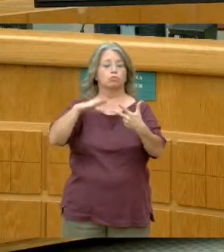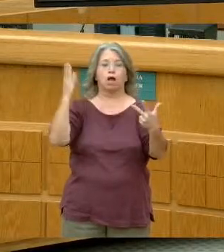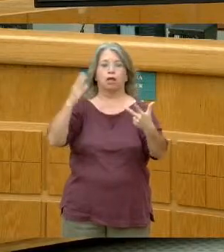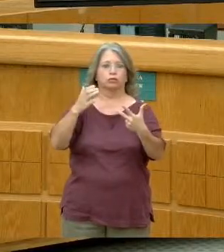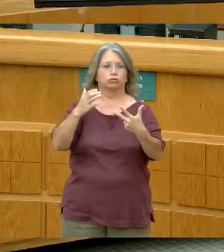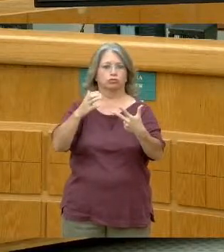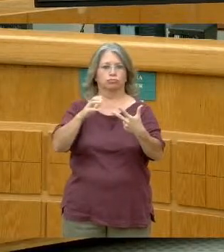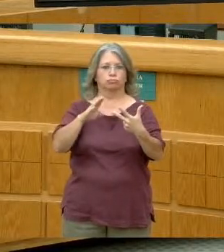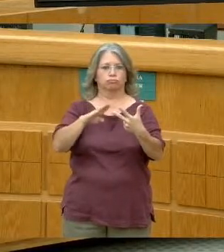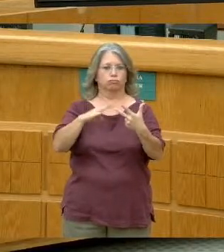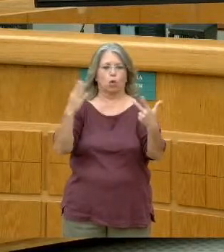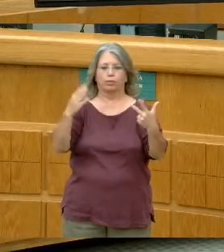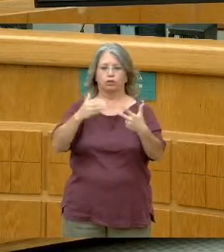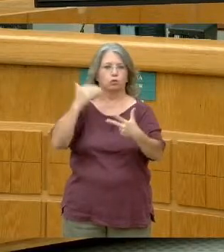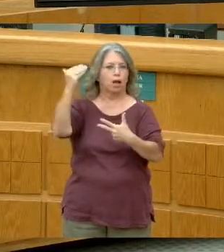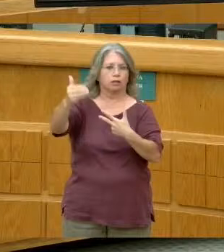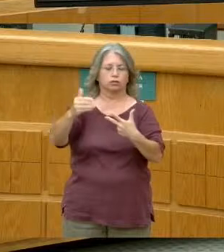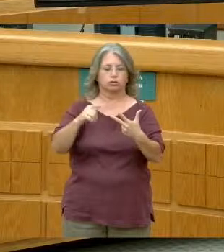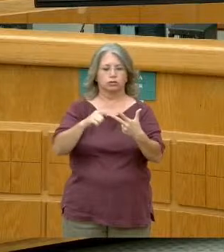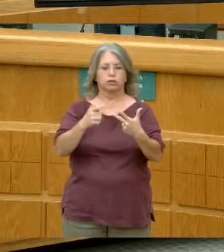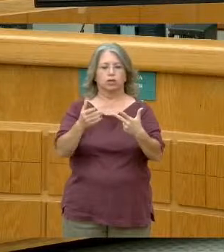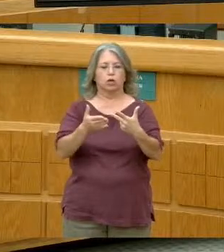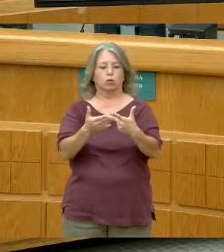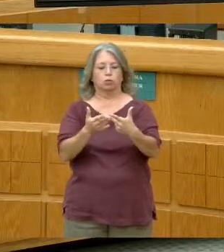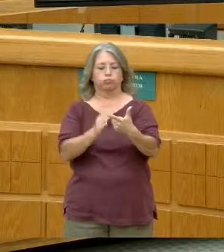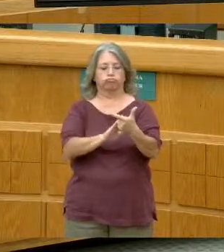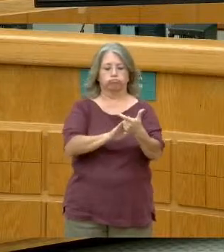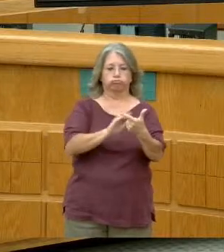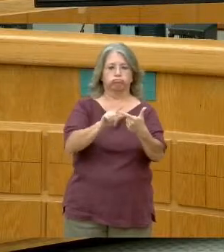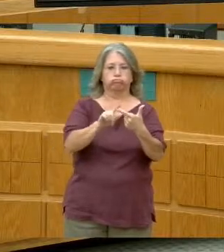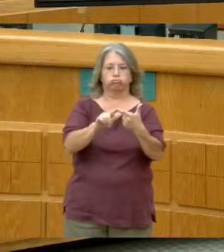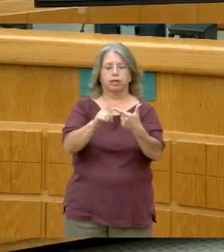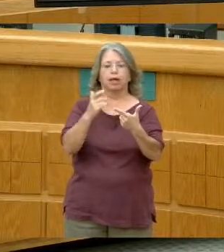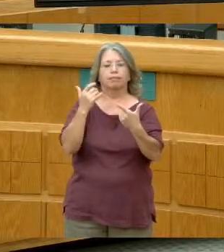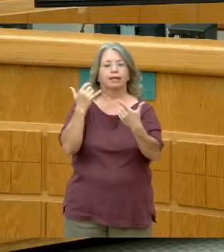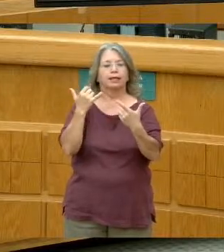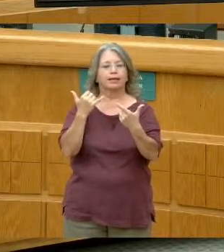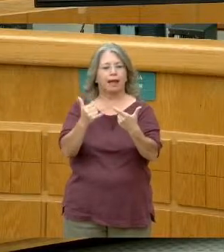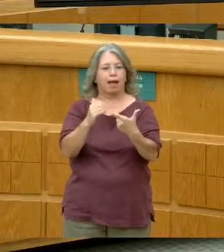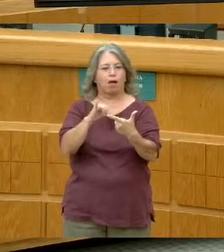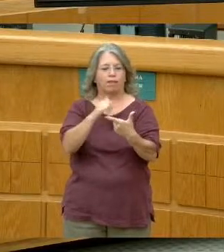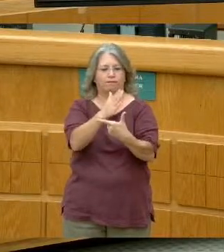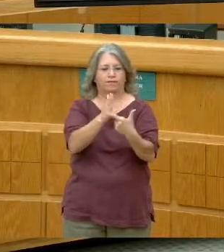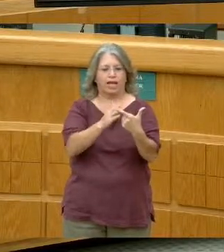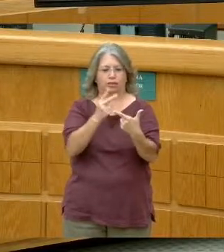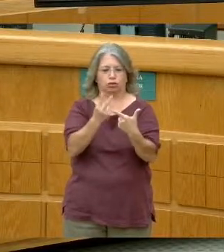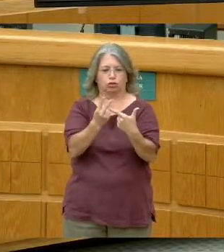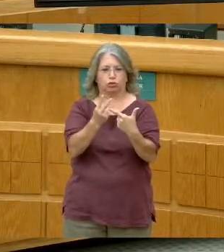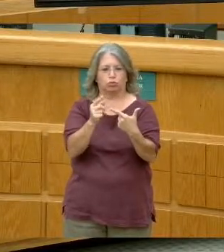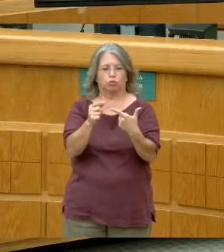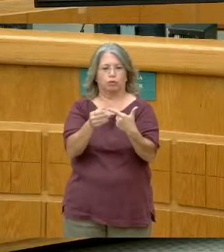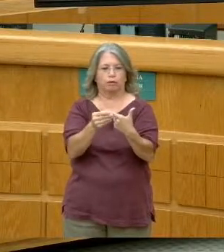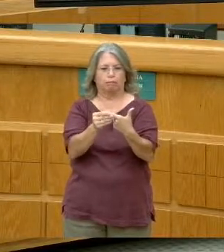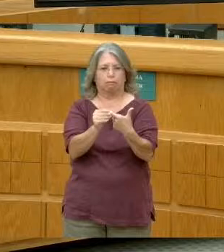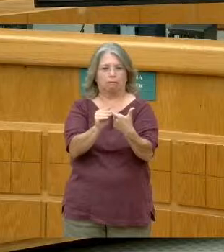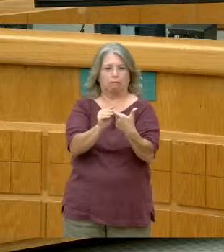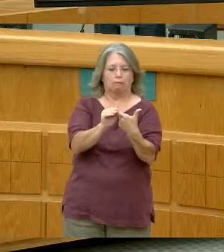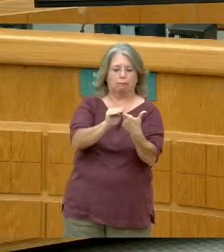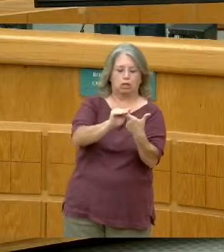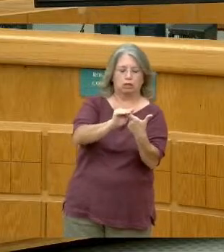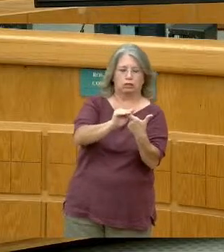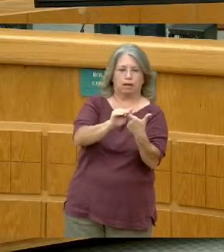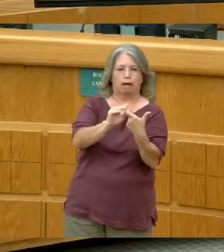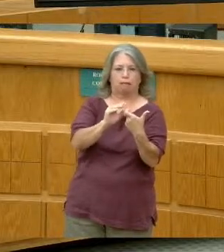back to Open Texas Phase 2. And then Phase 2 has been partially rolled back since the week after that, and that's where we stand